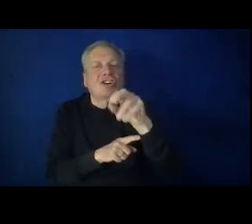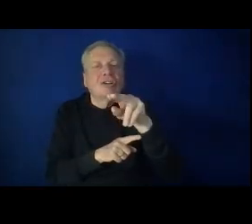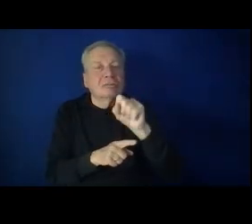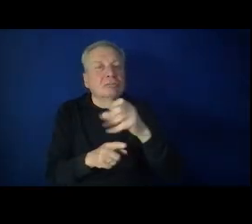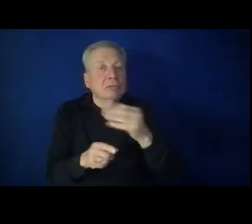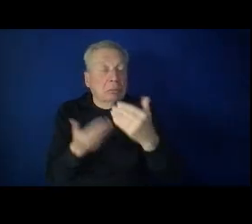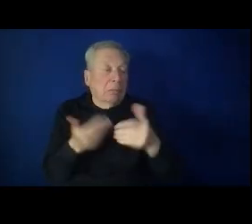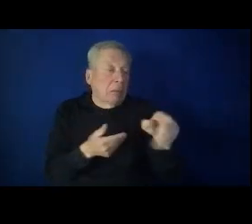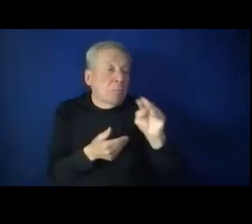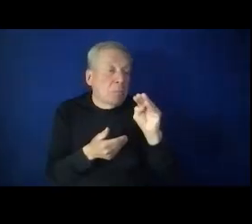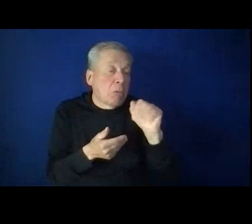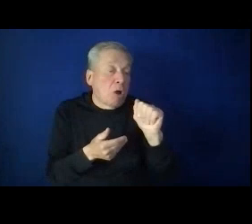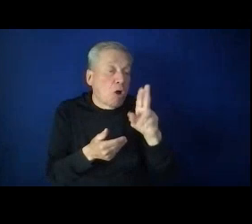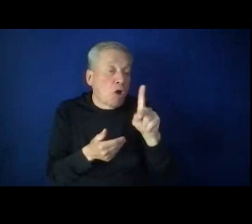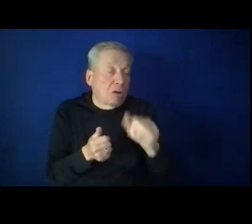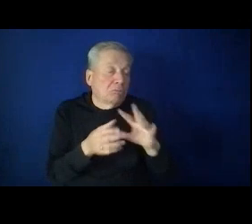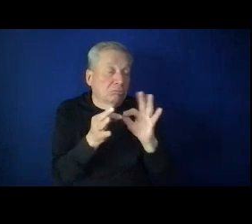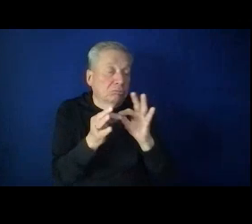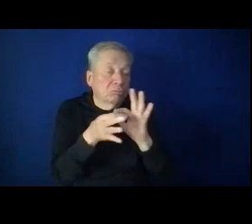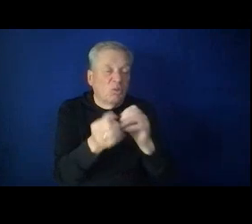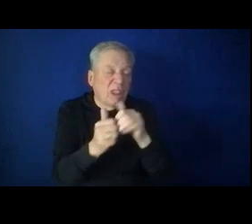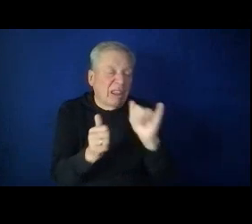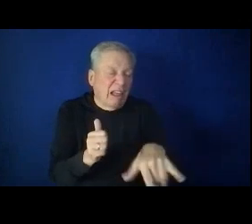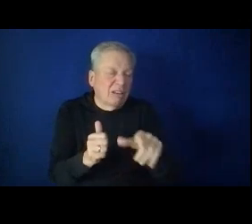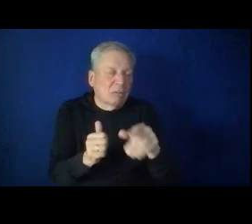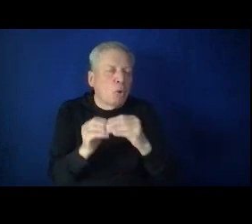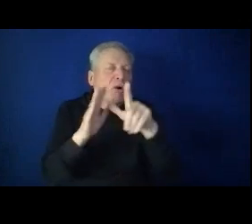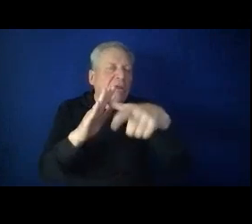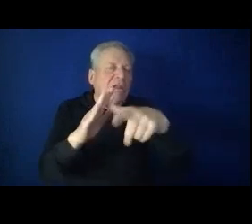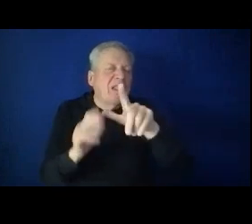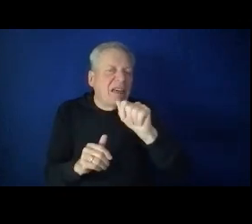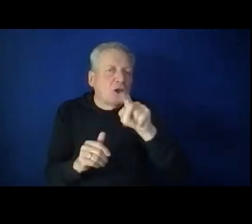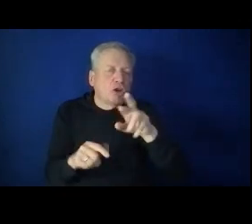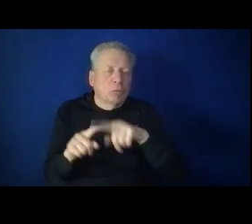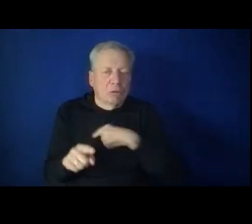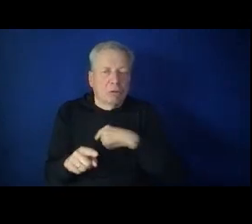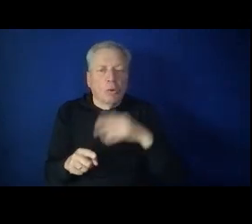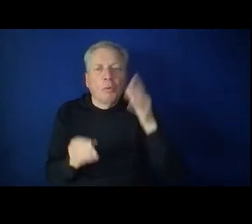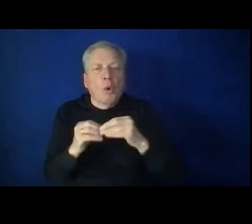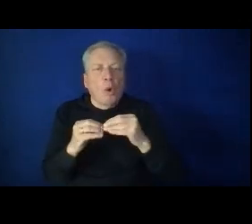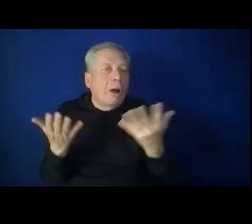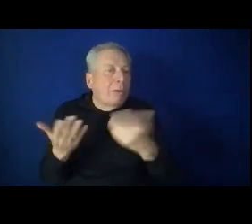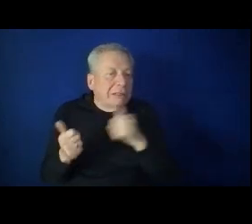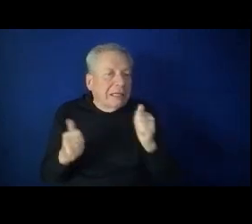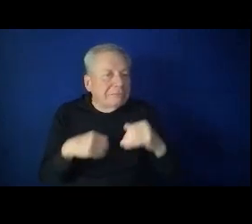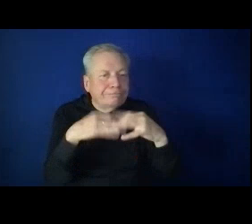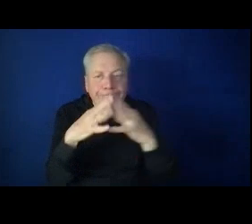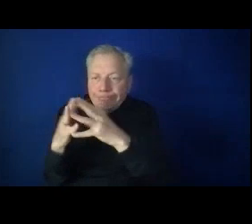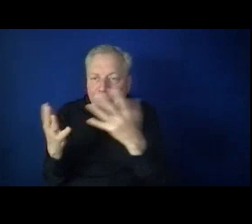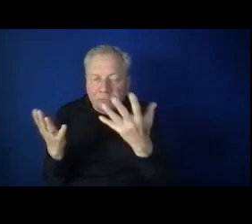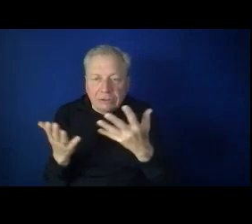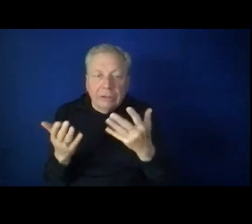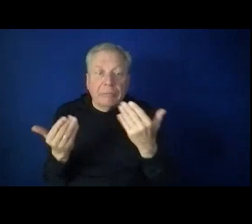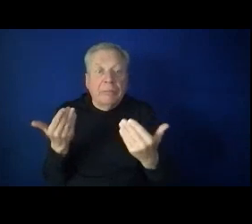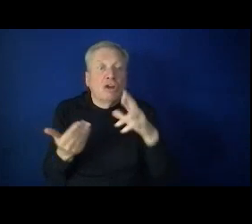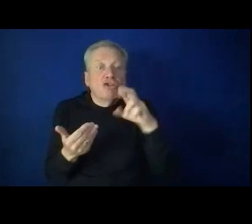speak to this a little bit later. We are organizing around what we can do to possibly